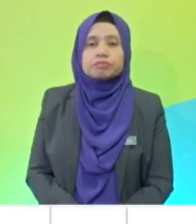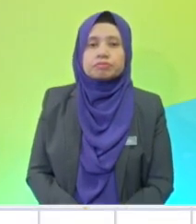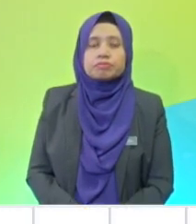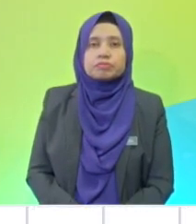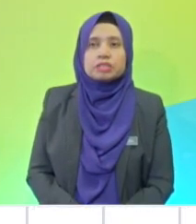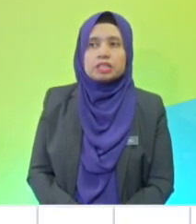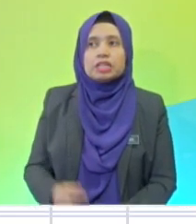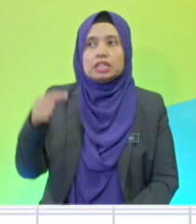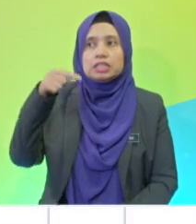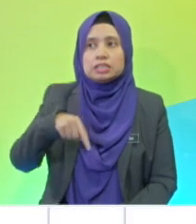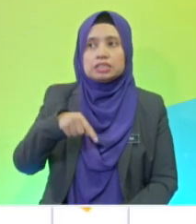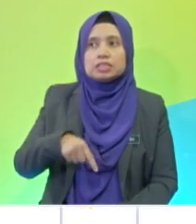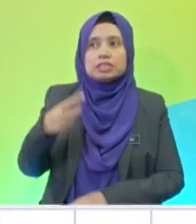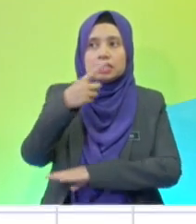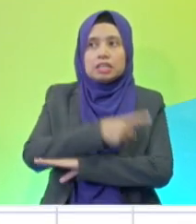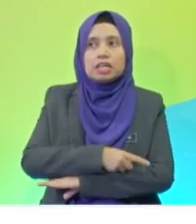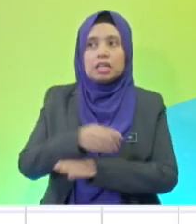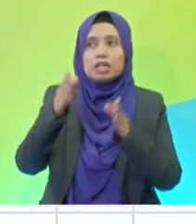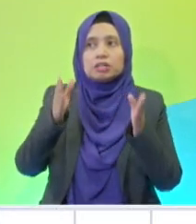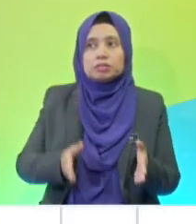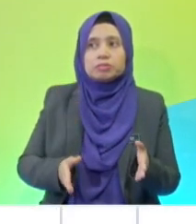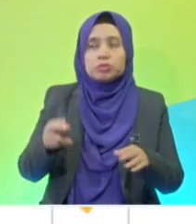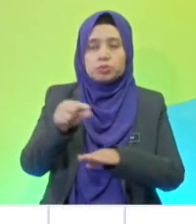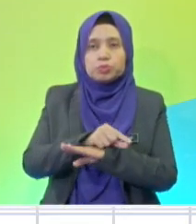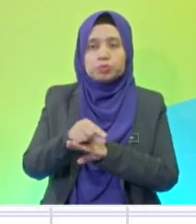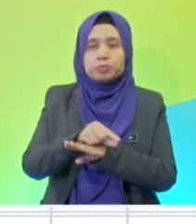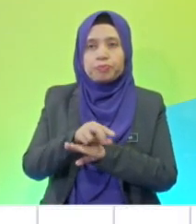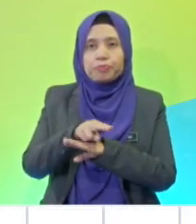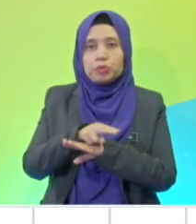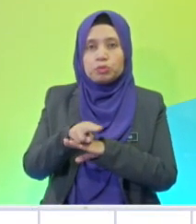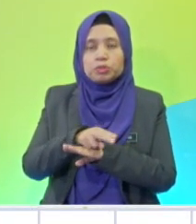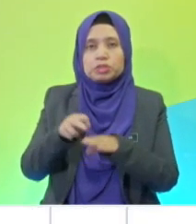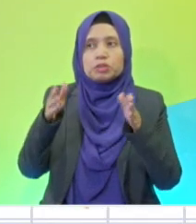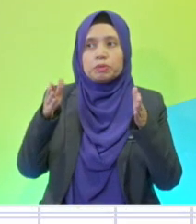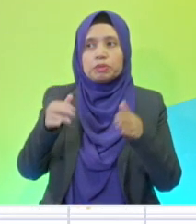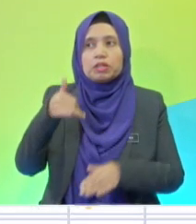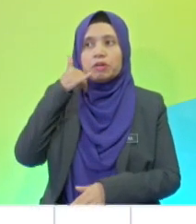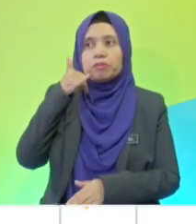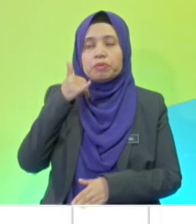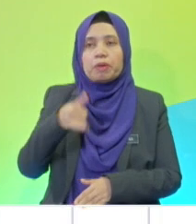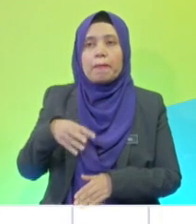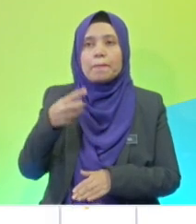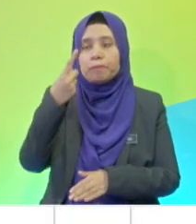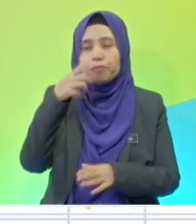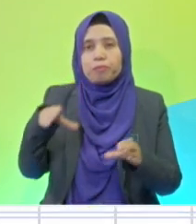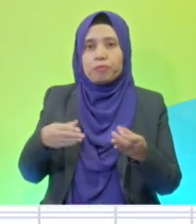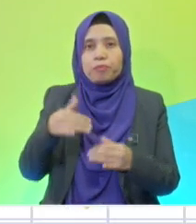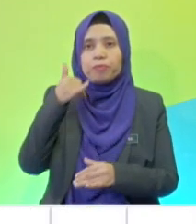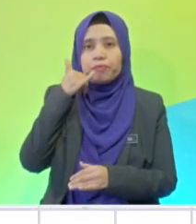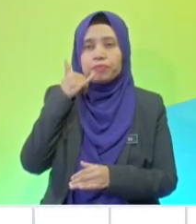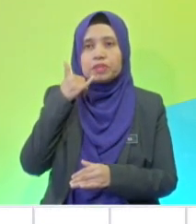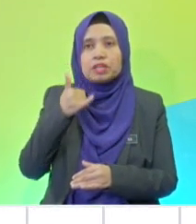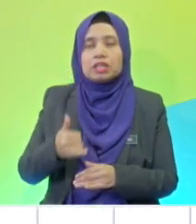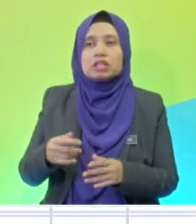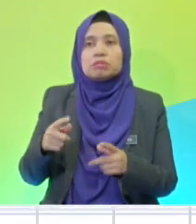In those days, people used telephones to make calls, but they could not carry the telephones everywhere with them. As a result,